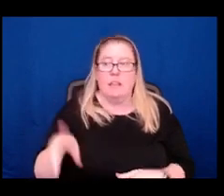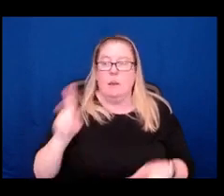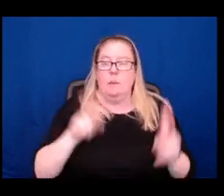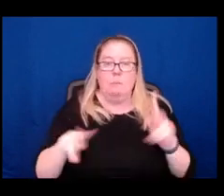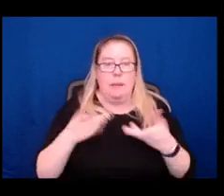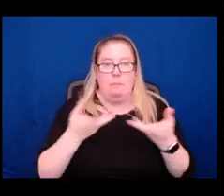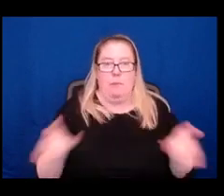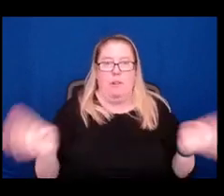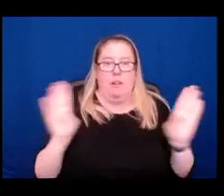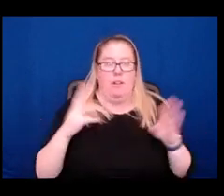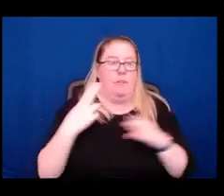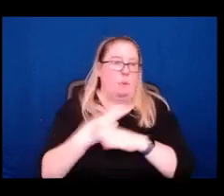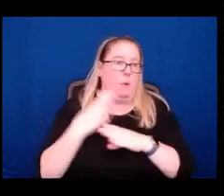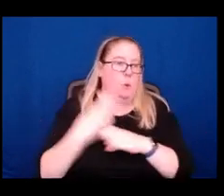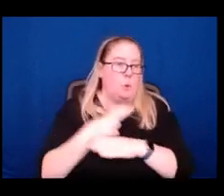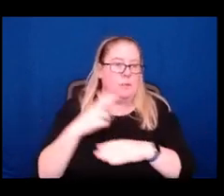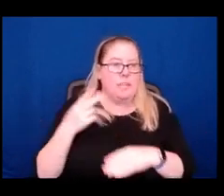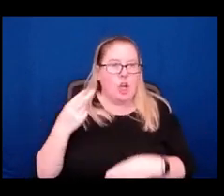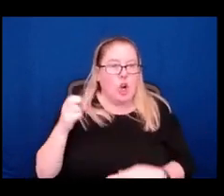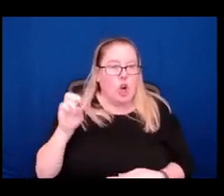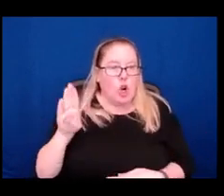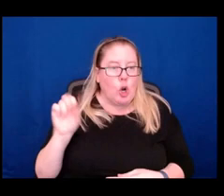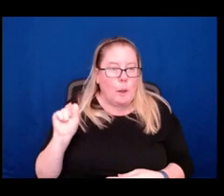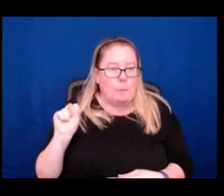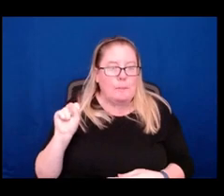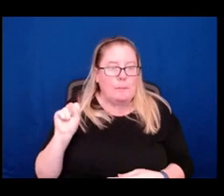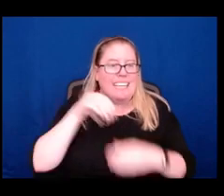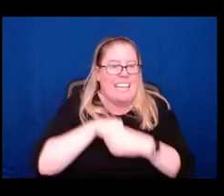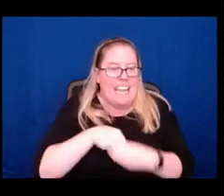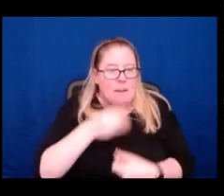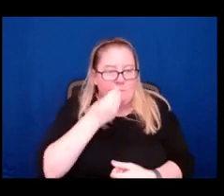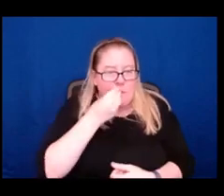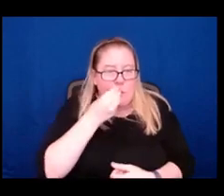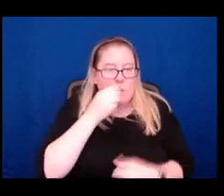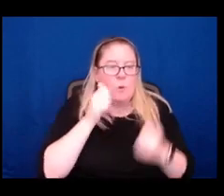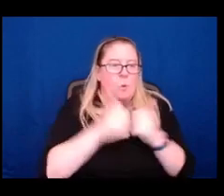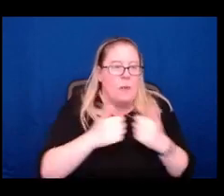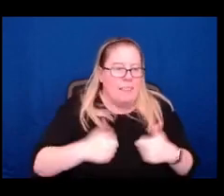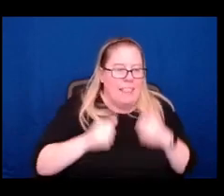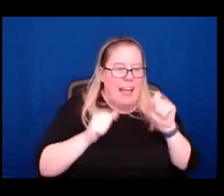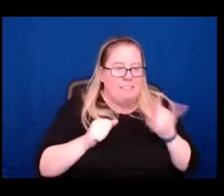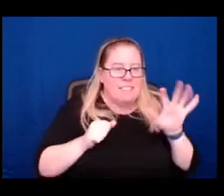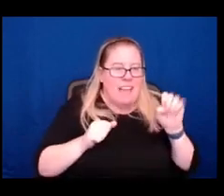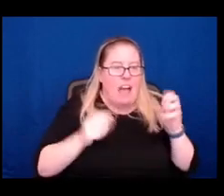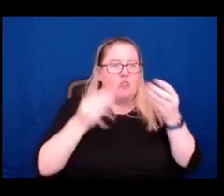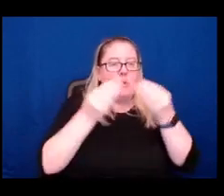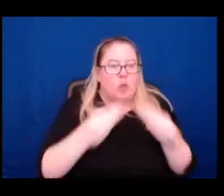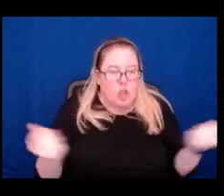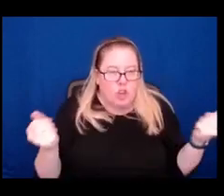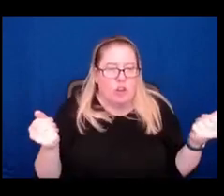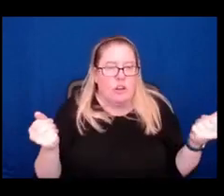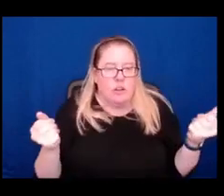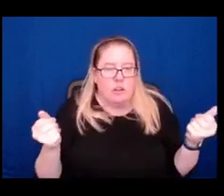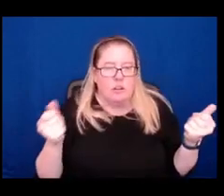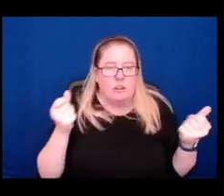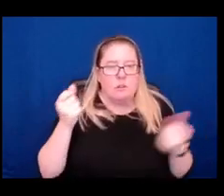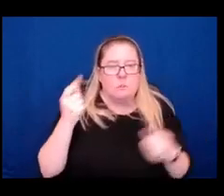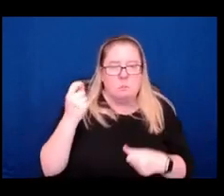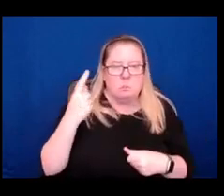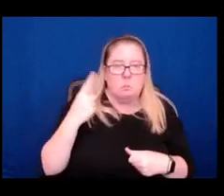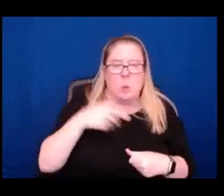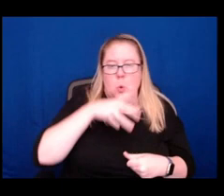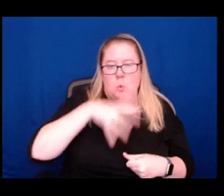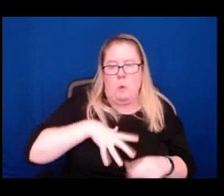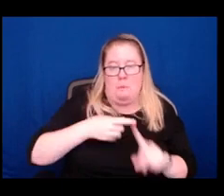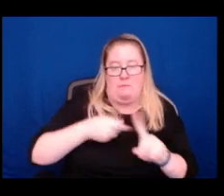were using herbs and foods and lifestyle to cure. But I understood that, you know, as a woman from